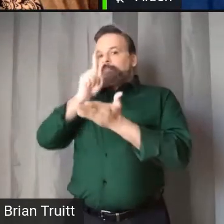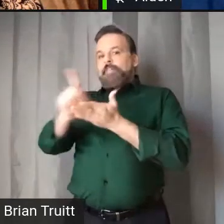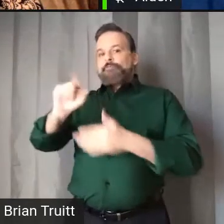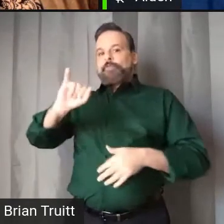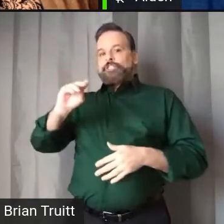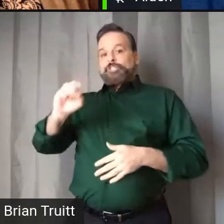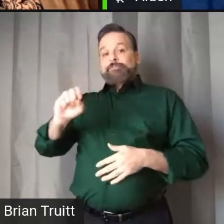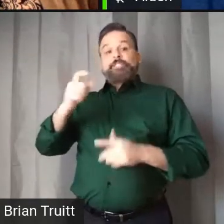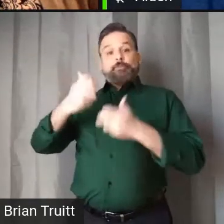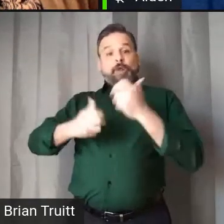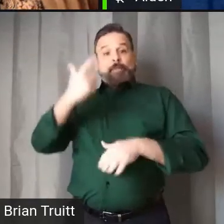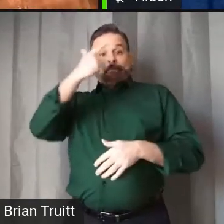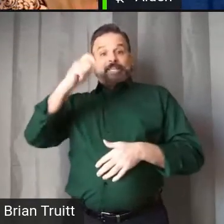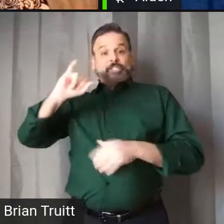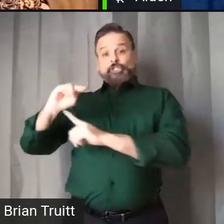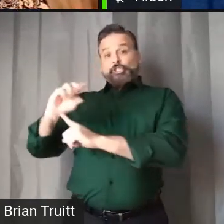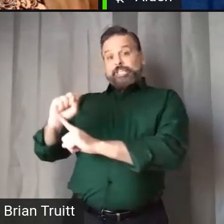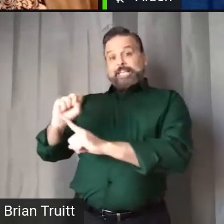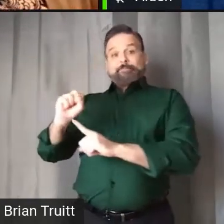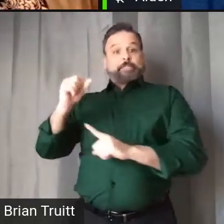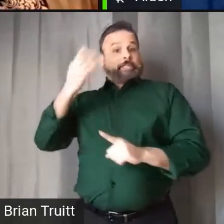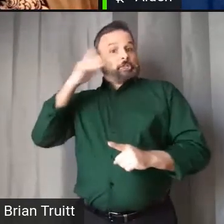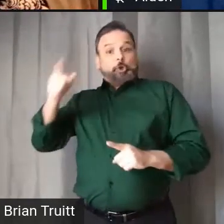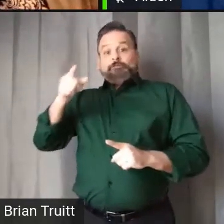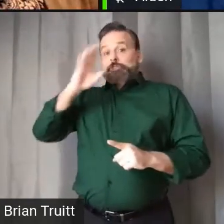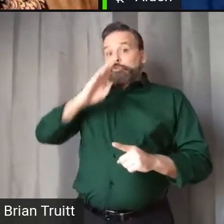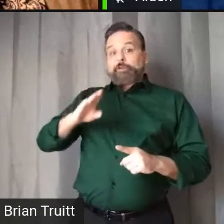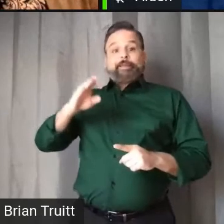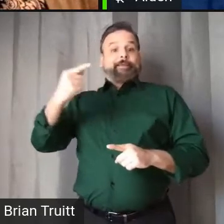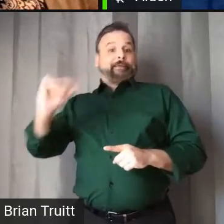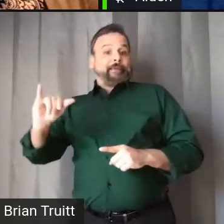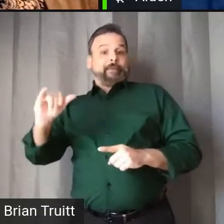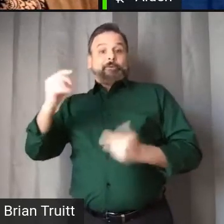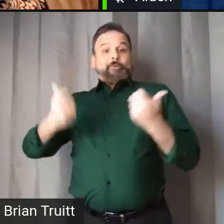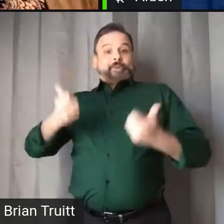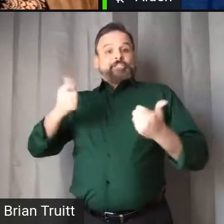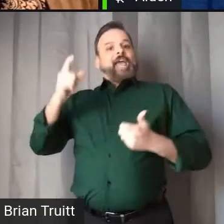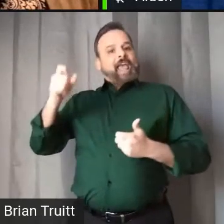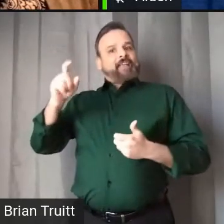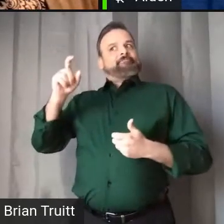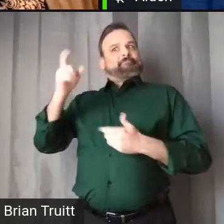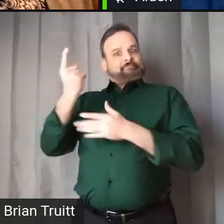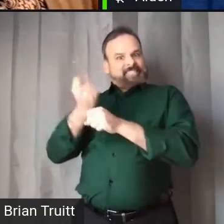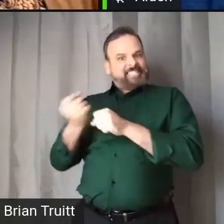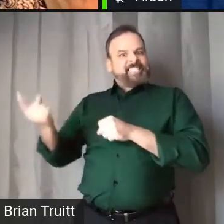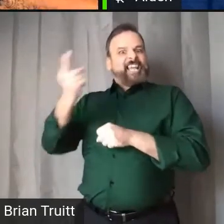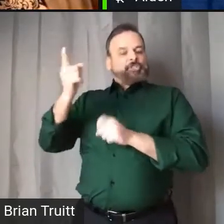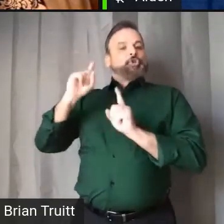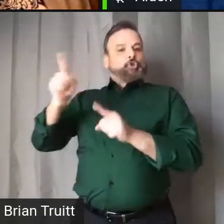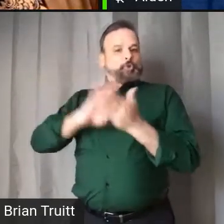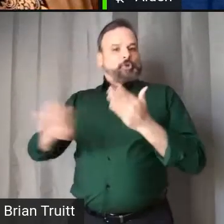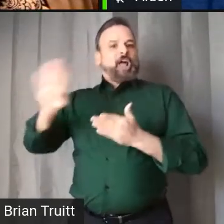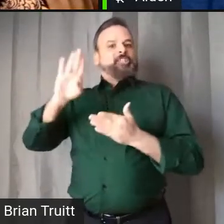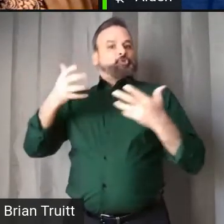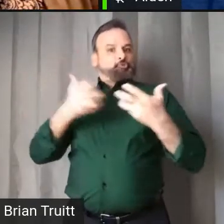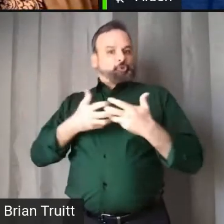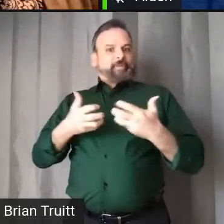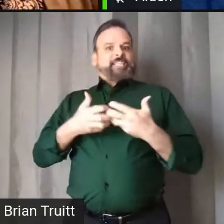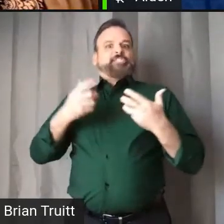problem because James's sexuality is a mystery to him, and because they're supposed to be roommates in college next year. So conflicts